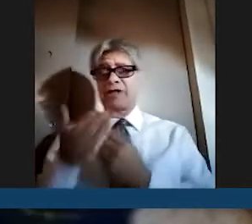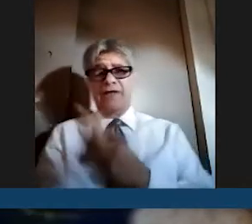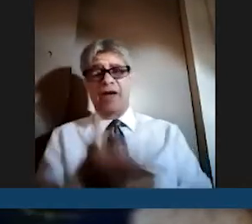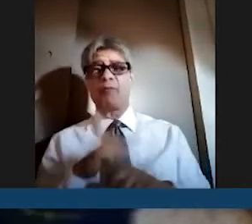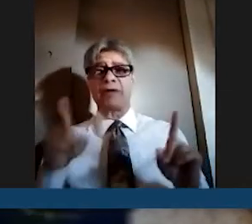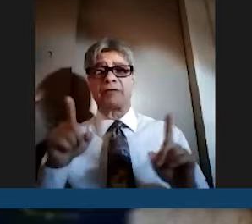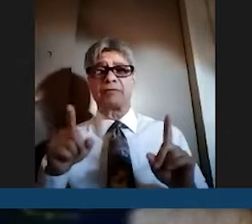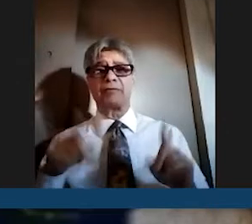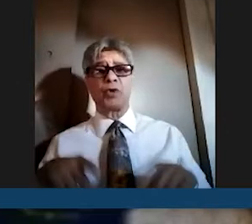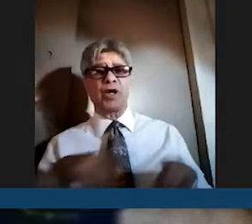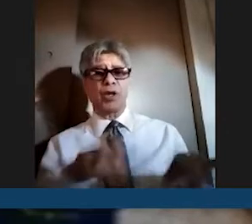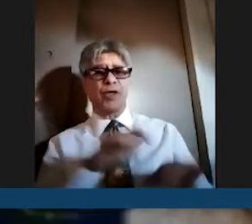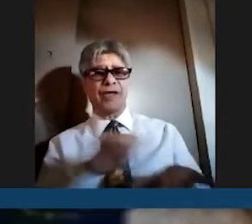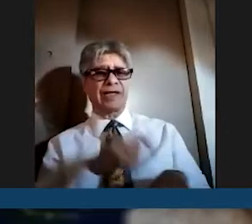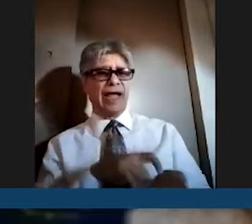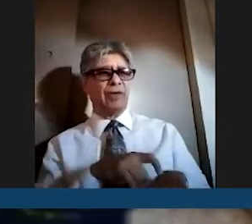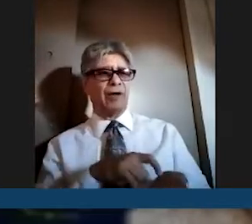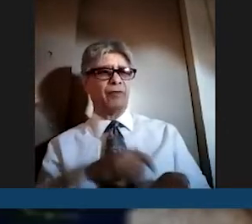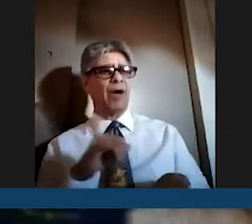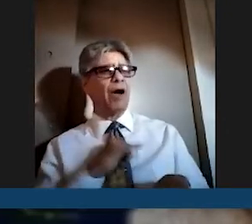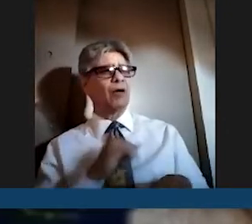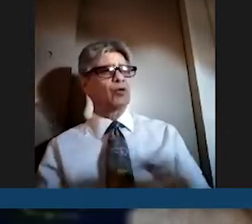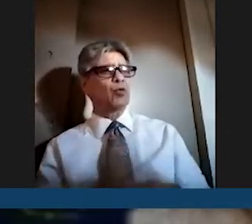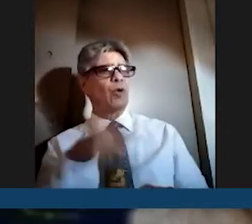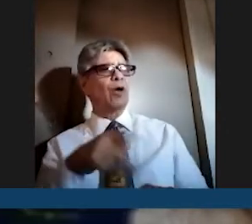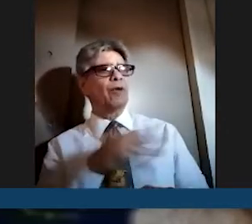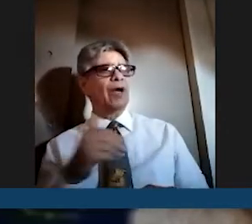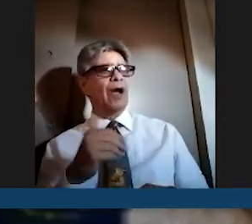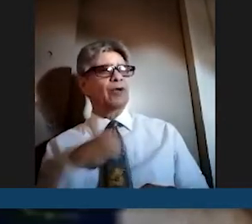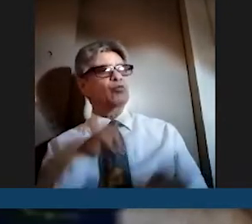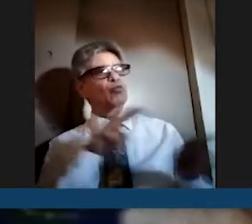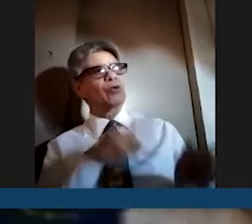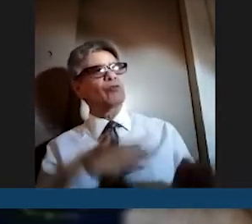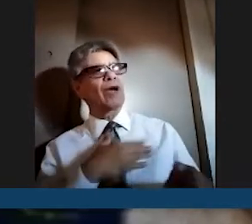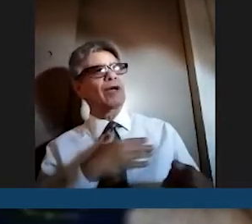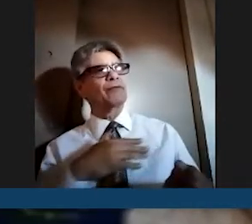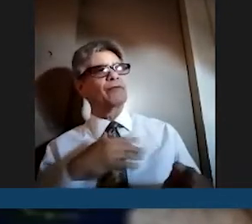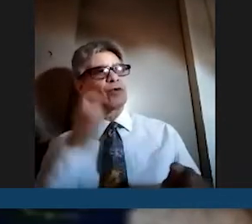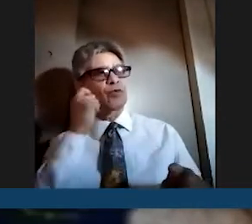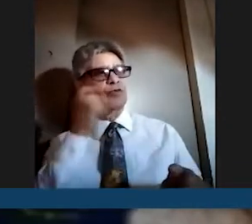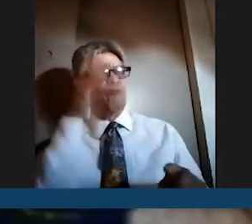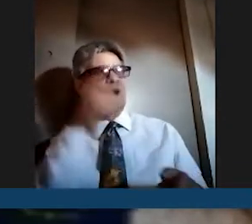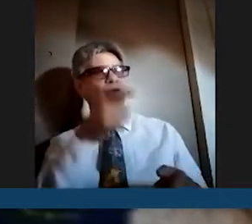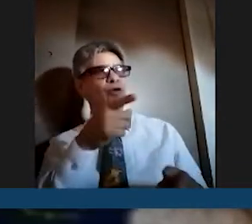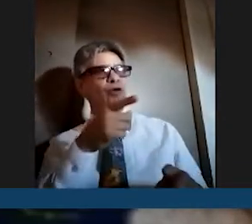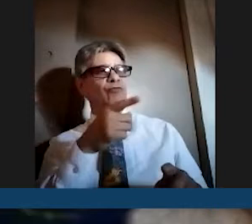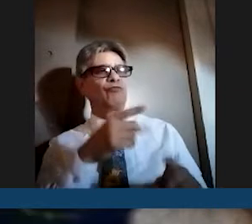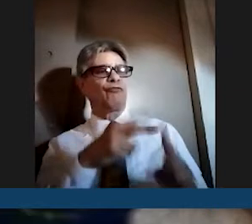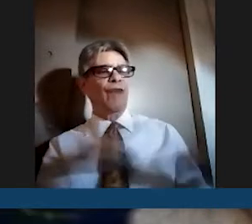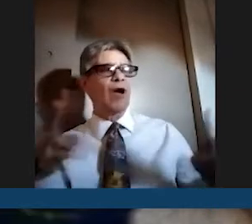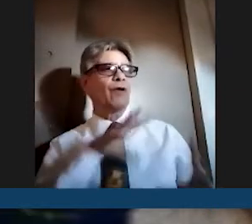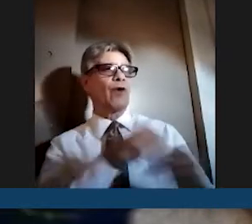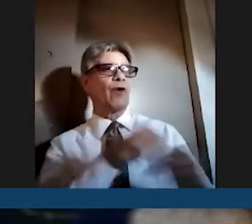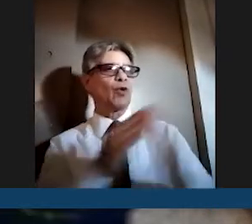and watching my late father, who was extremely involved in the community. Sherry, you know what I'm talking about in terms